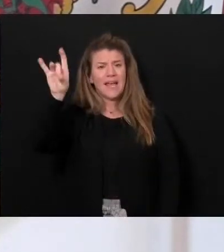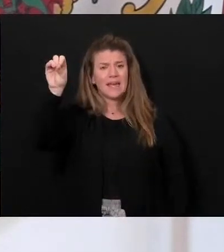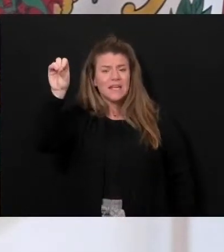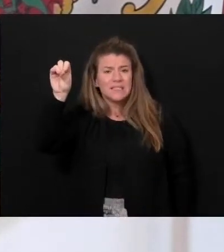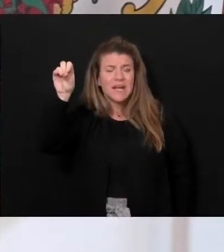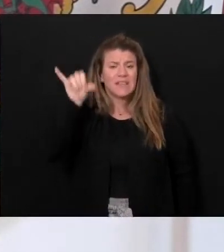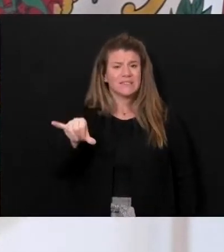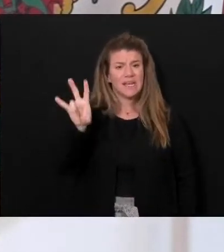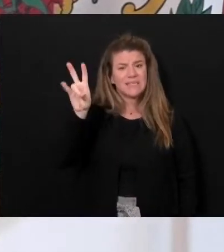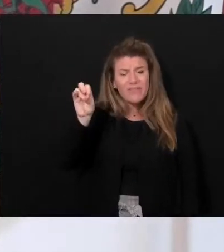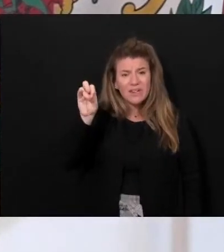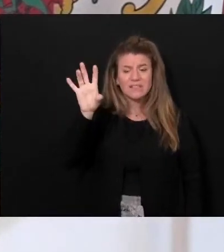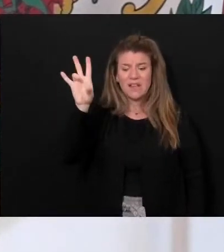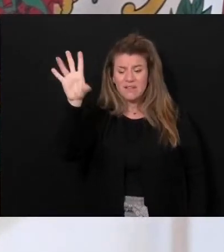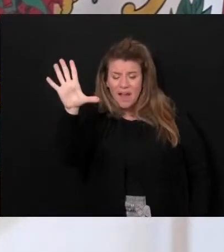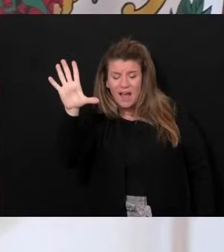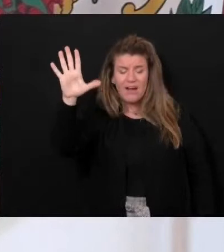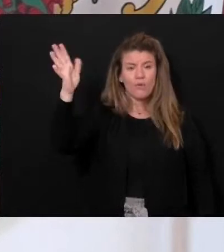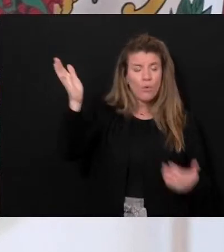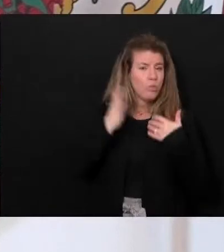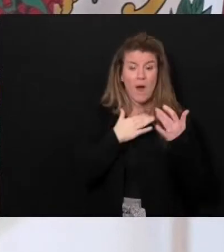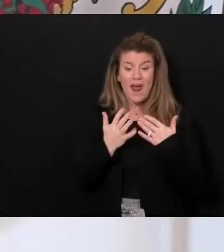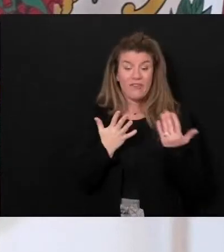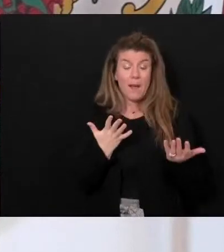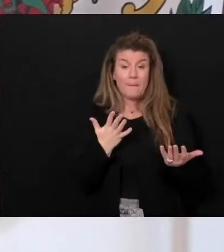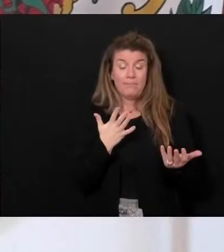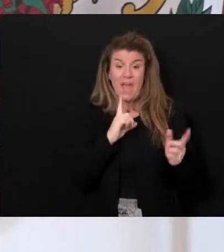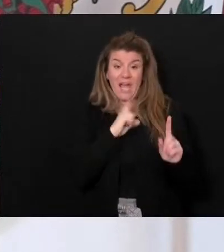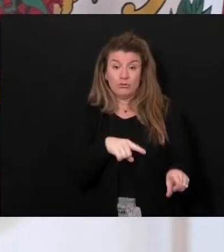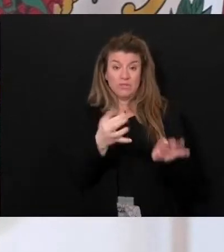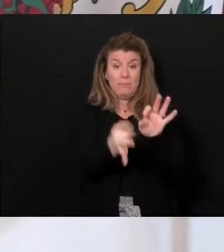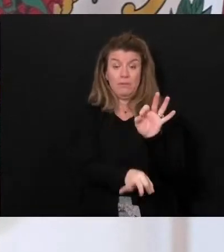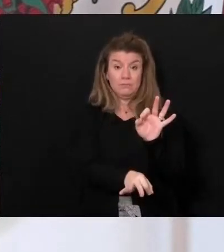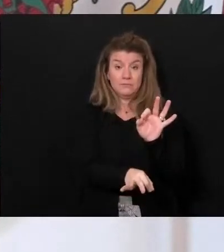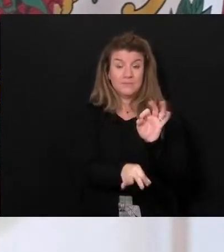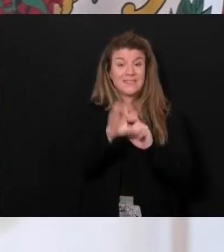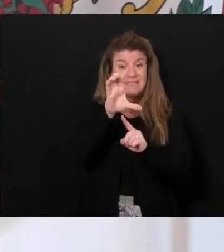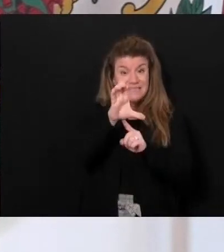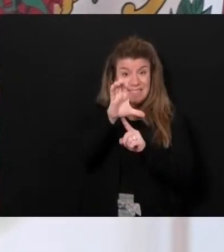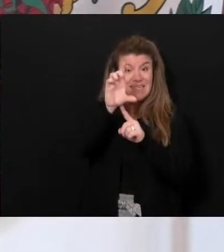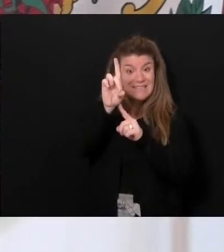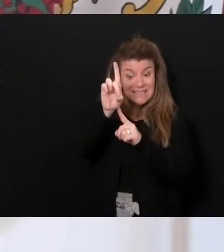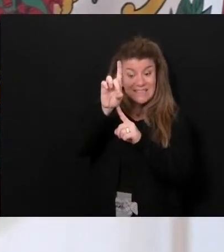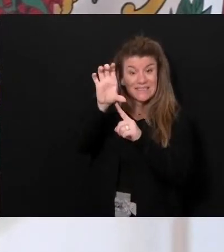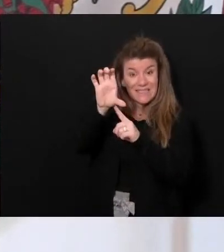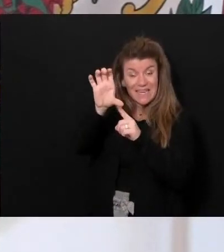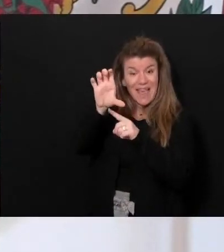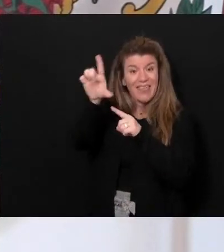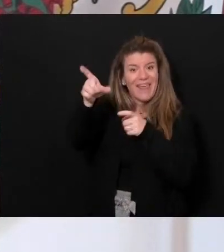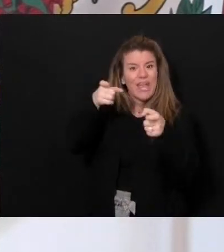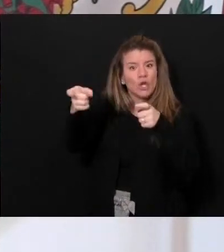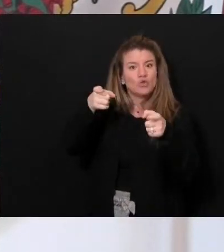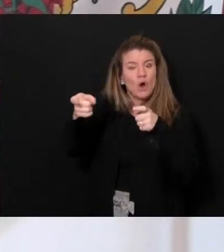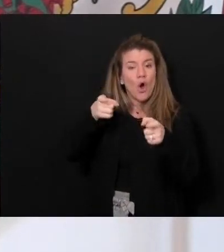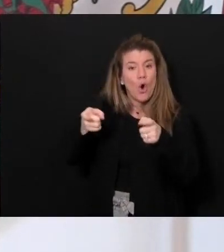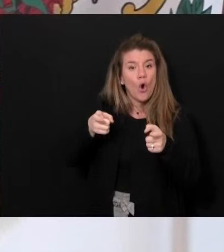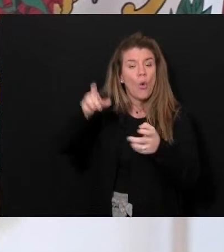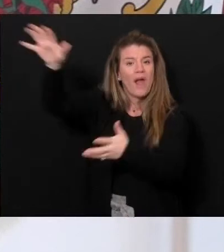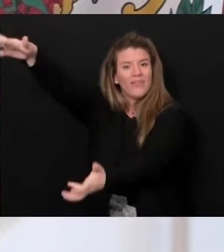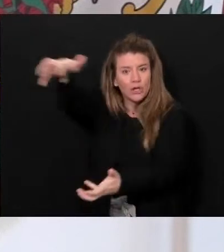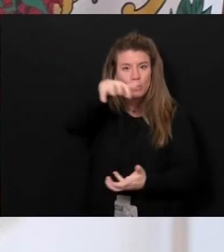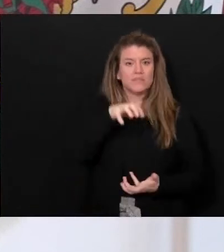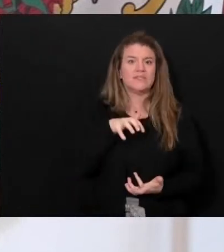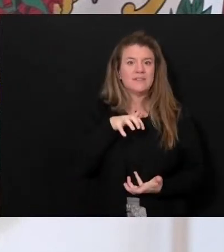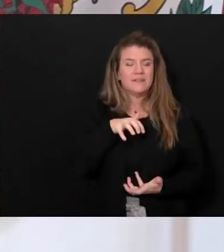you just stay at 75 or 70? Well, the answer is really simple. CDC controls a lot of the doses